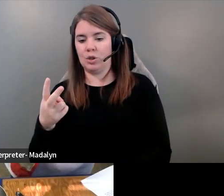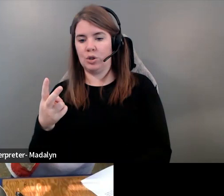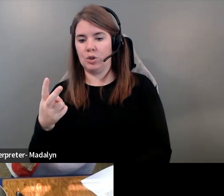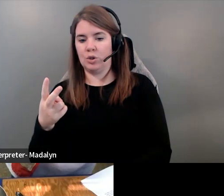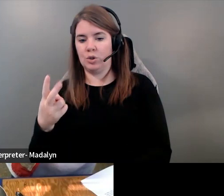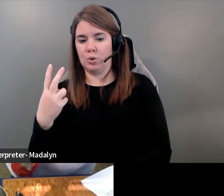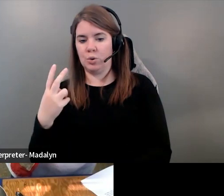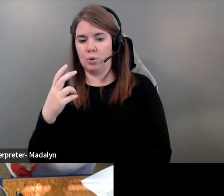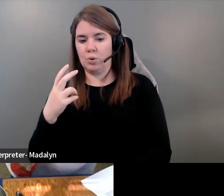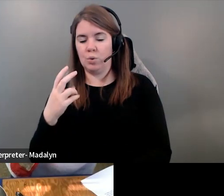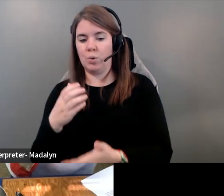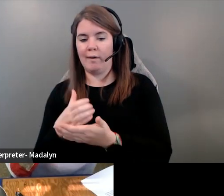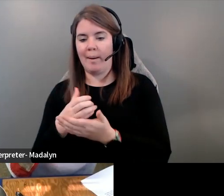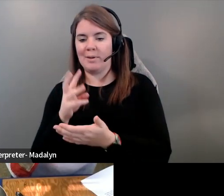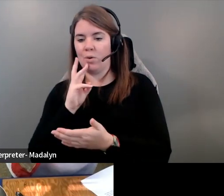like with rice.